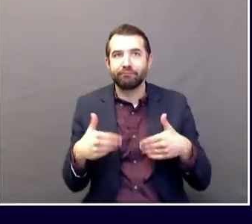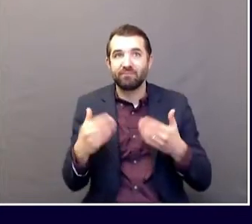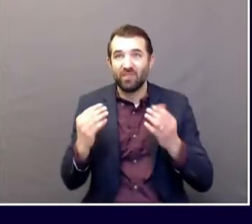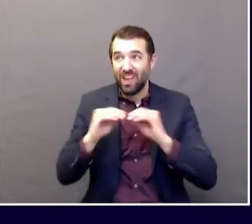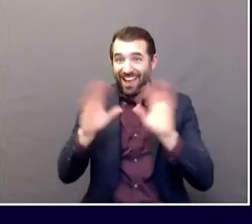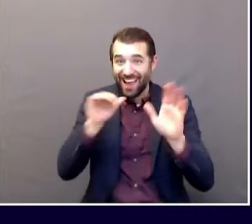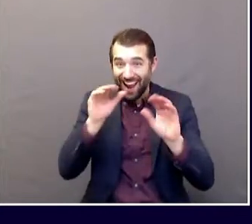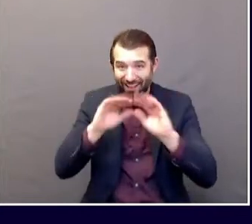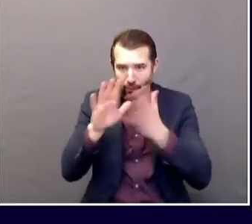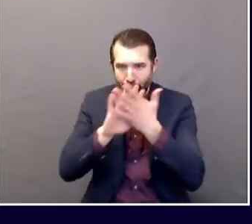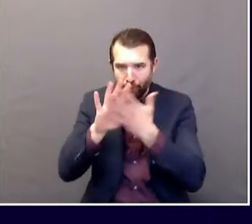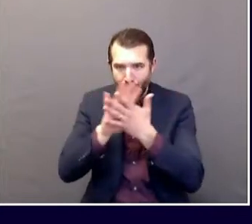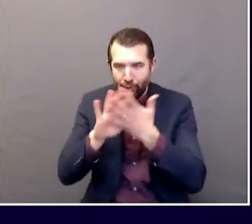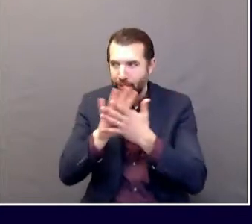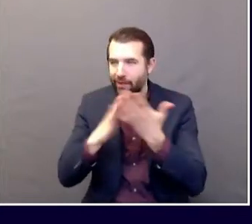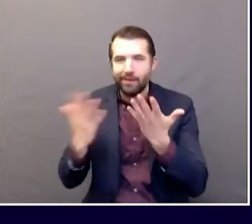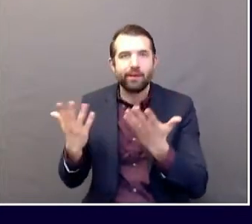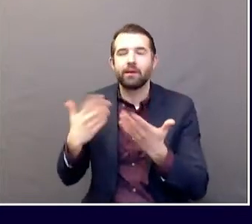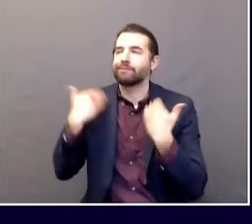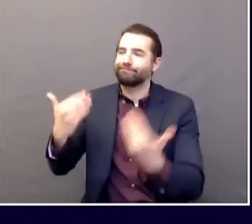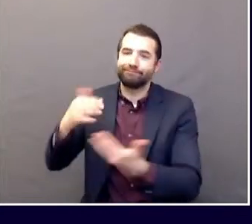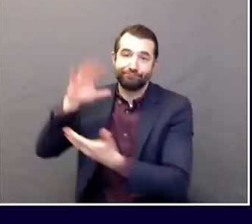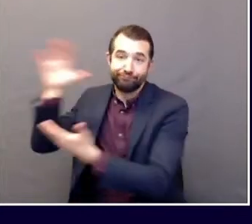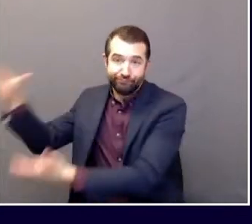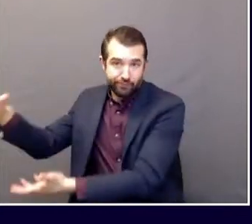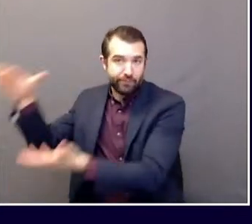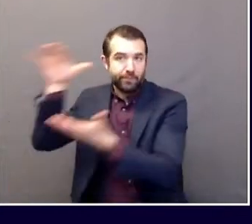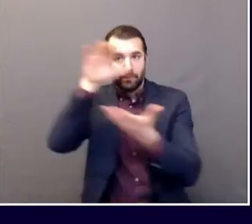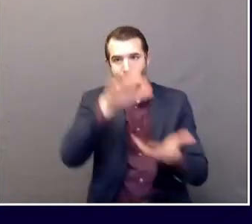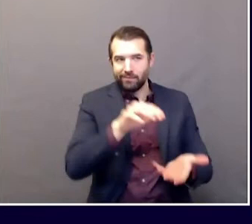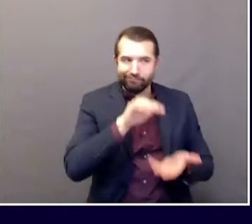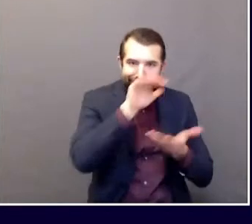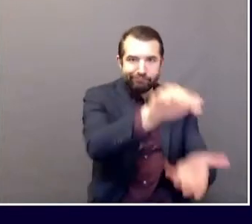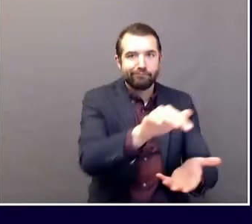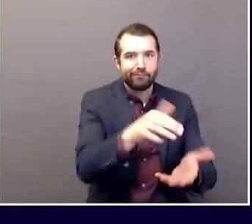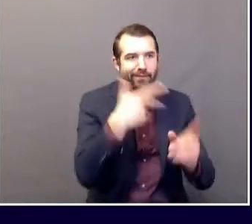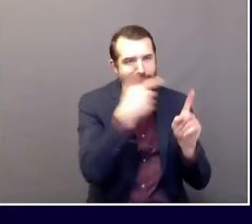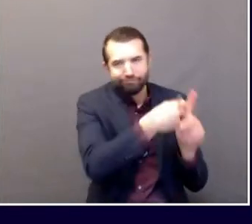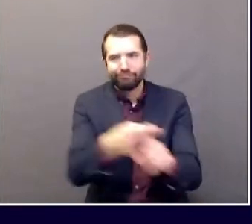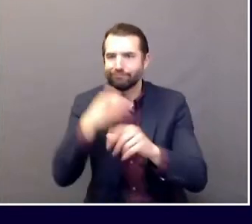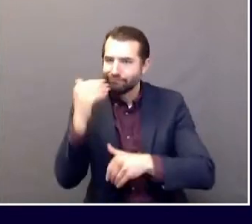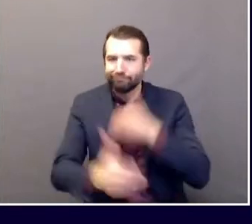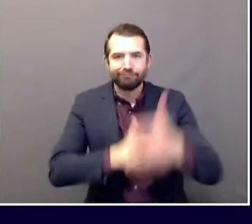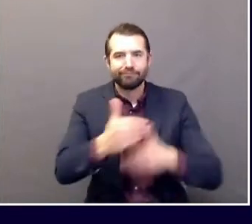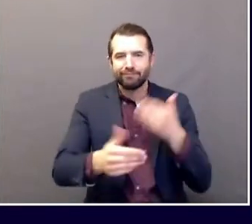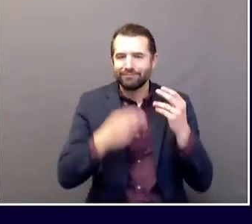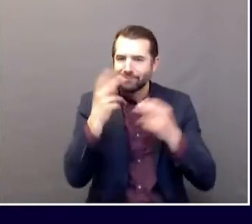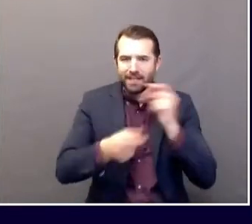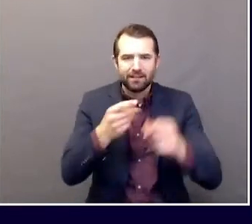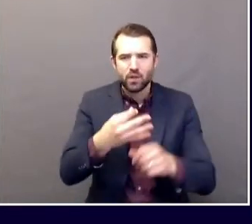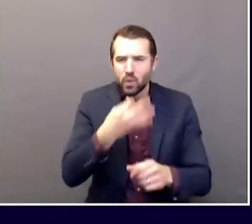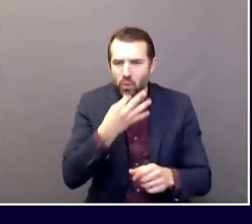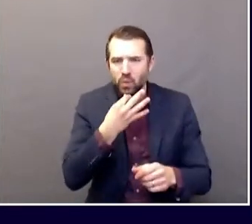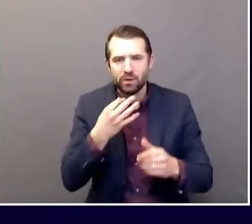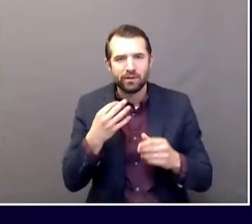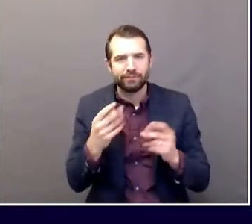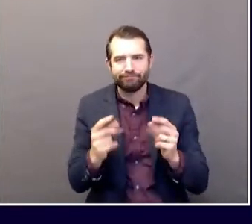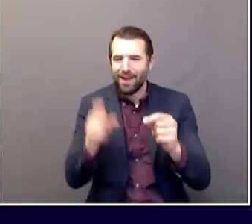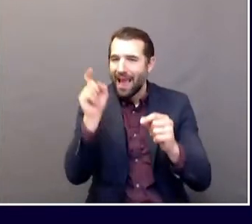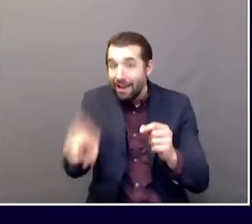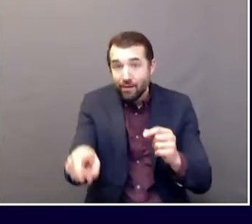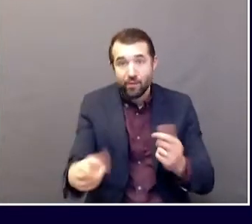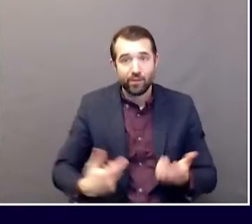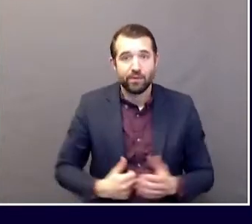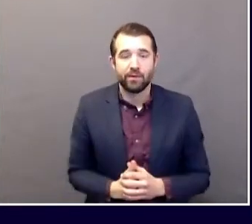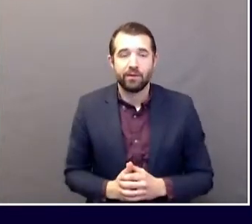that is allocated to the state of Maine, again, to be placed and made available for Maine people as quickly as possible.